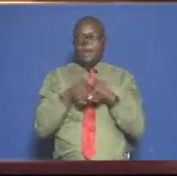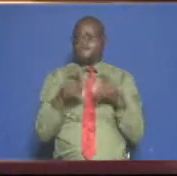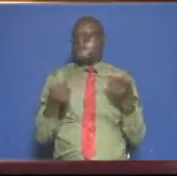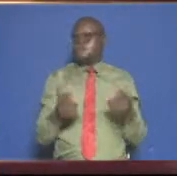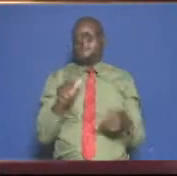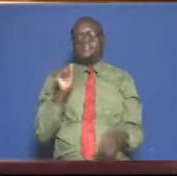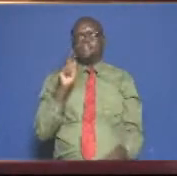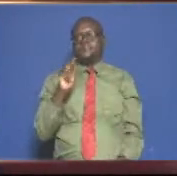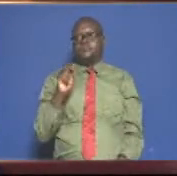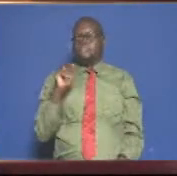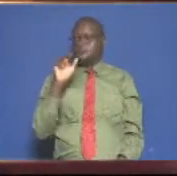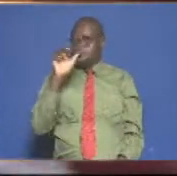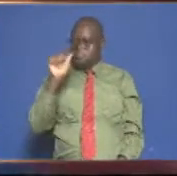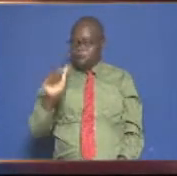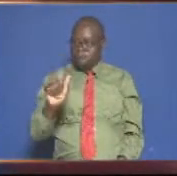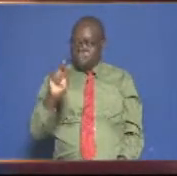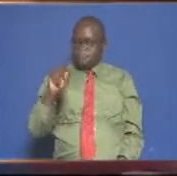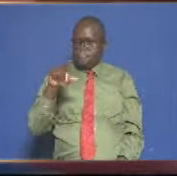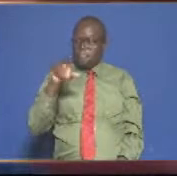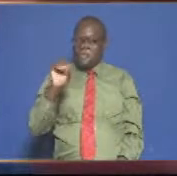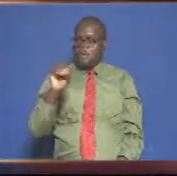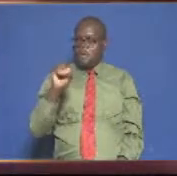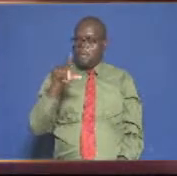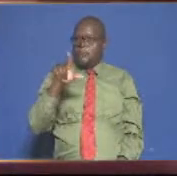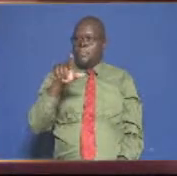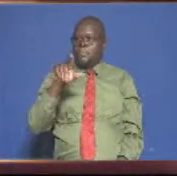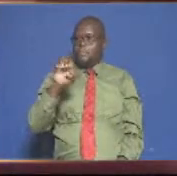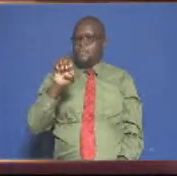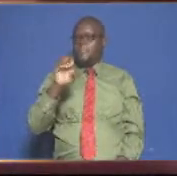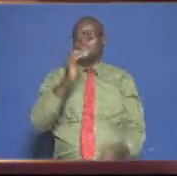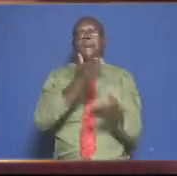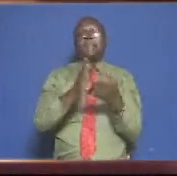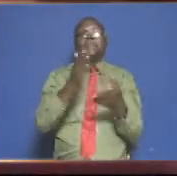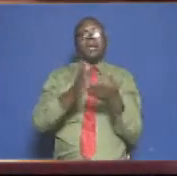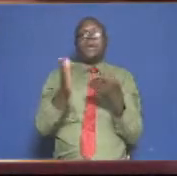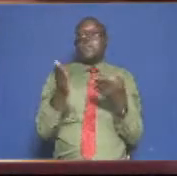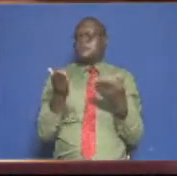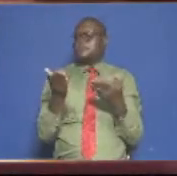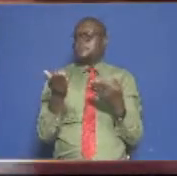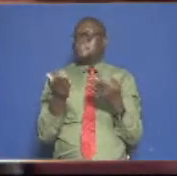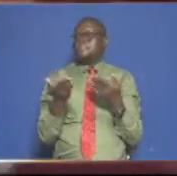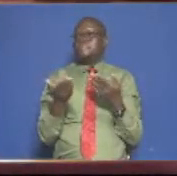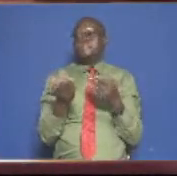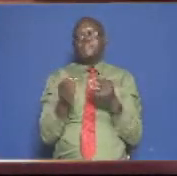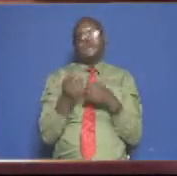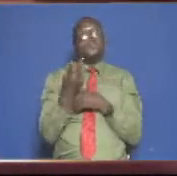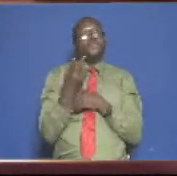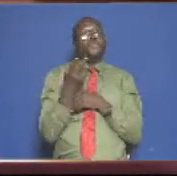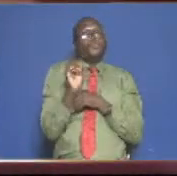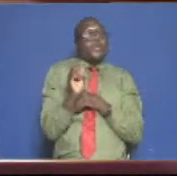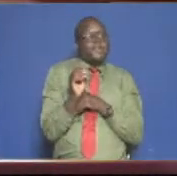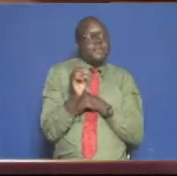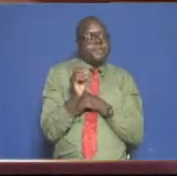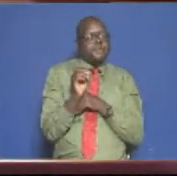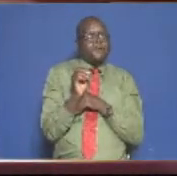when in the 9th Parliament, Honorable Malcolm Moore raised it. So, Mr. Speaker, we want to protect public interest from few individual